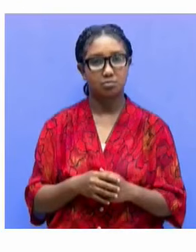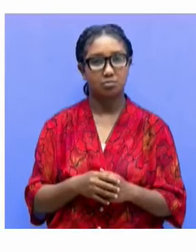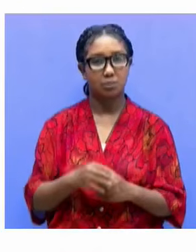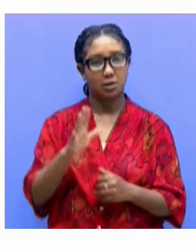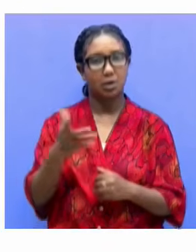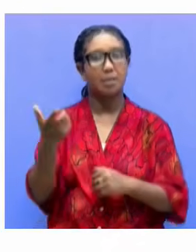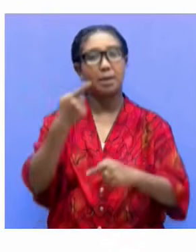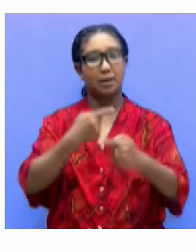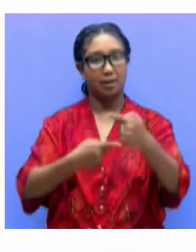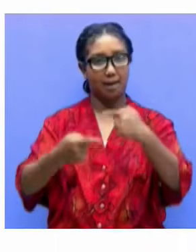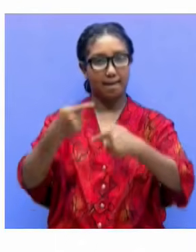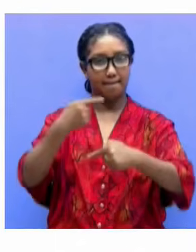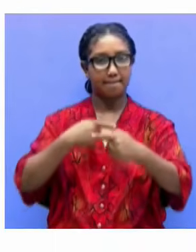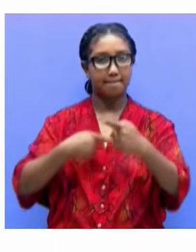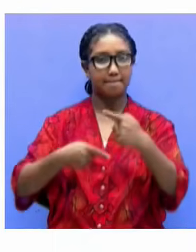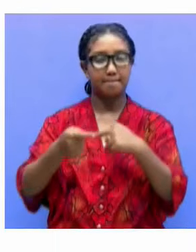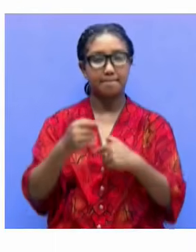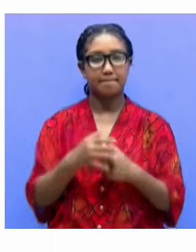come